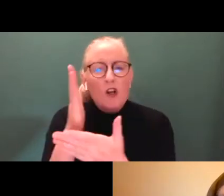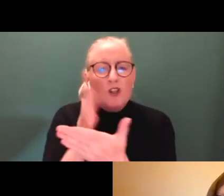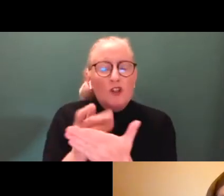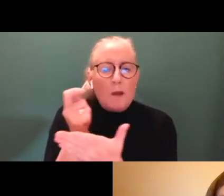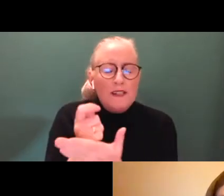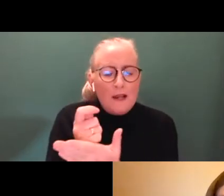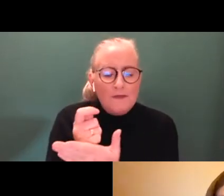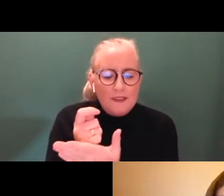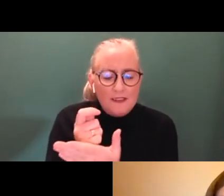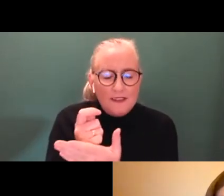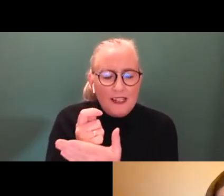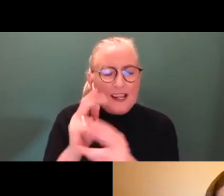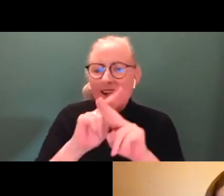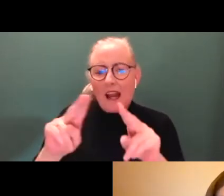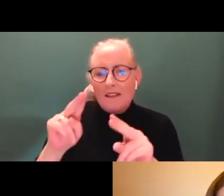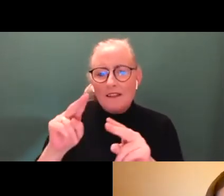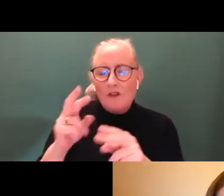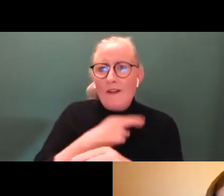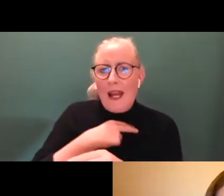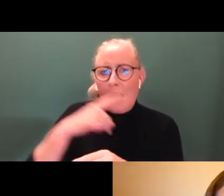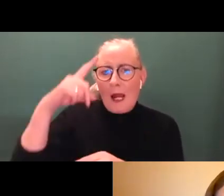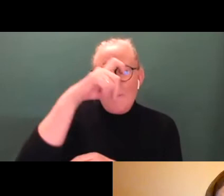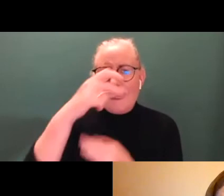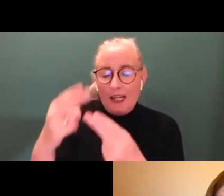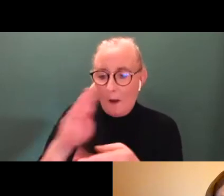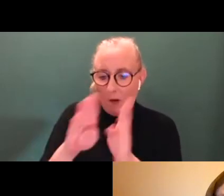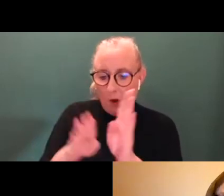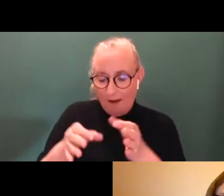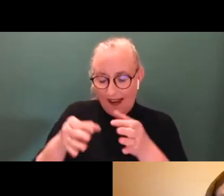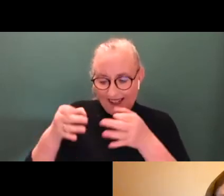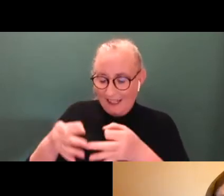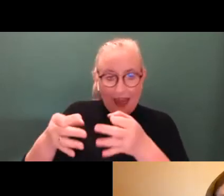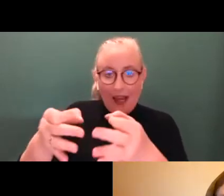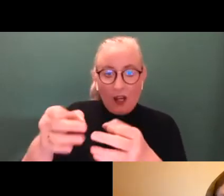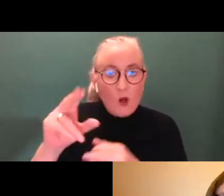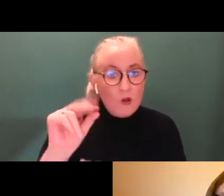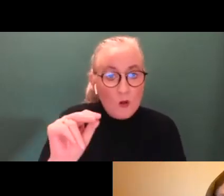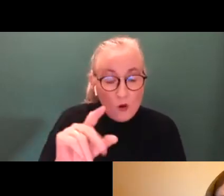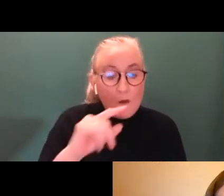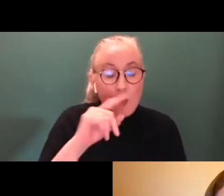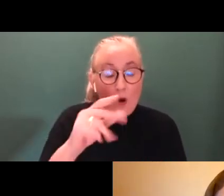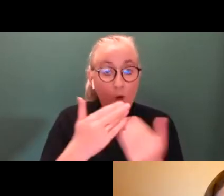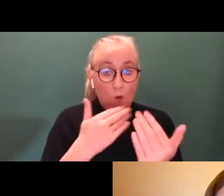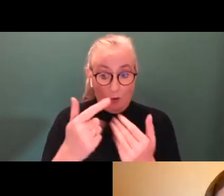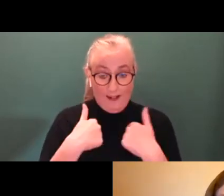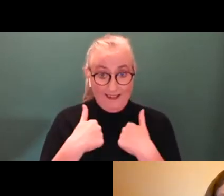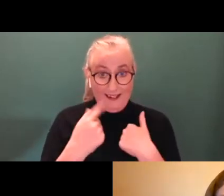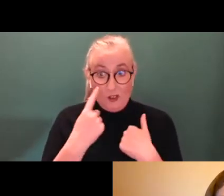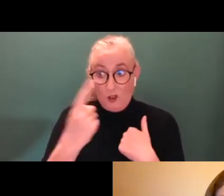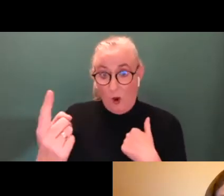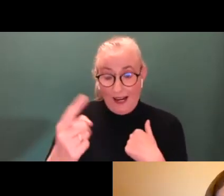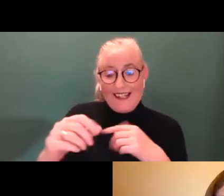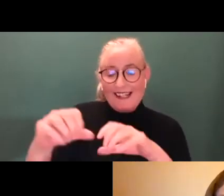wasn't necessarily the complex needs of people that delayed the transition process. It was actually, what we saw was that it was